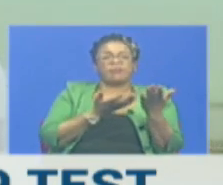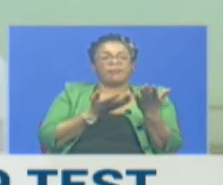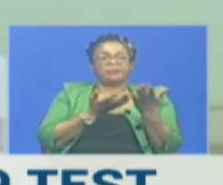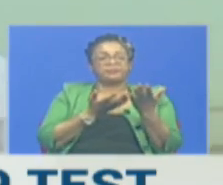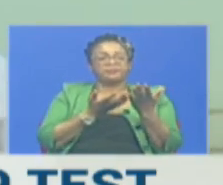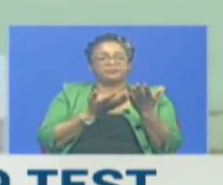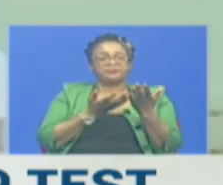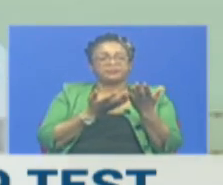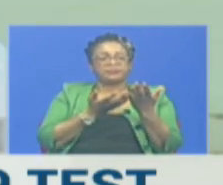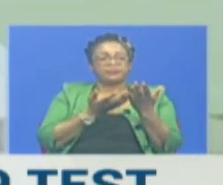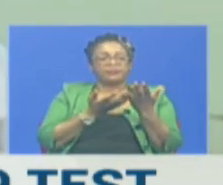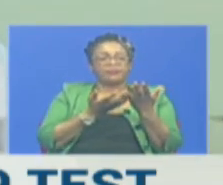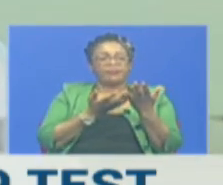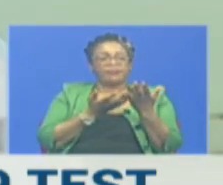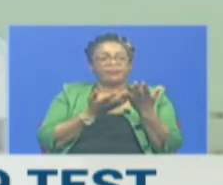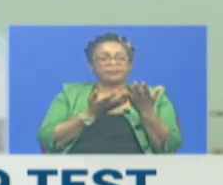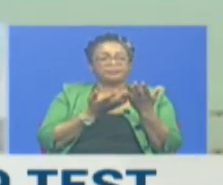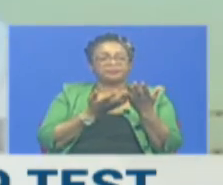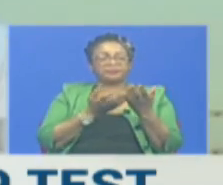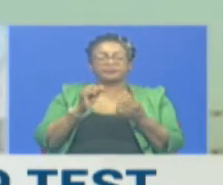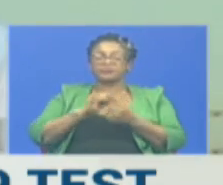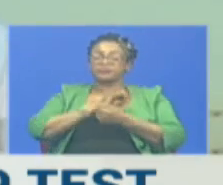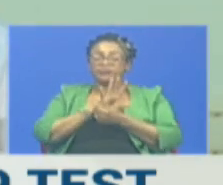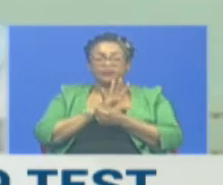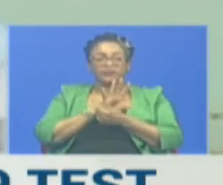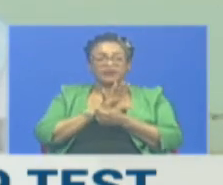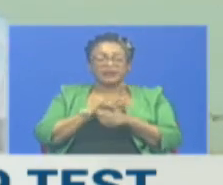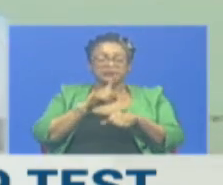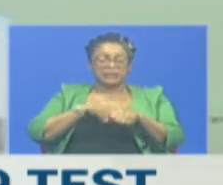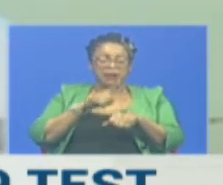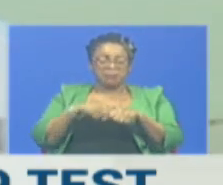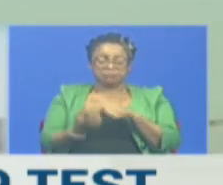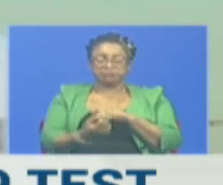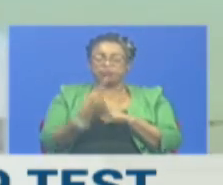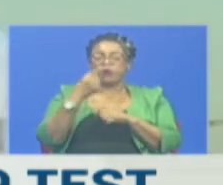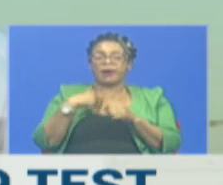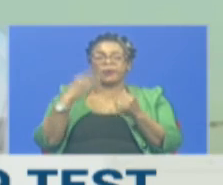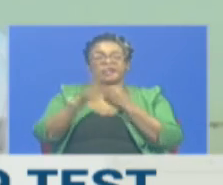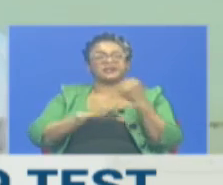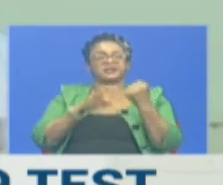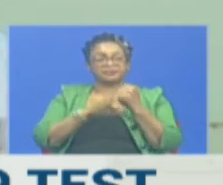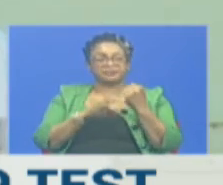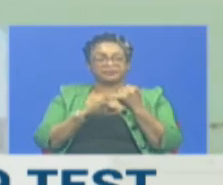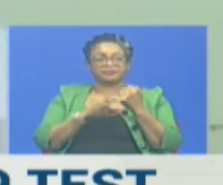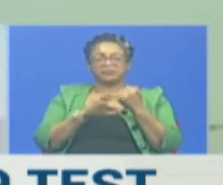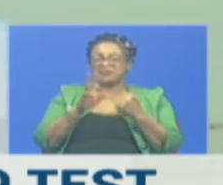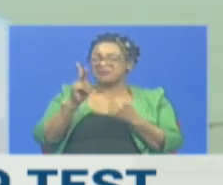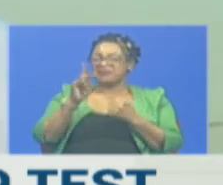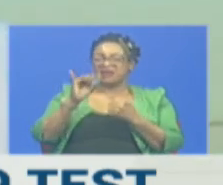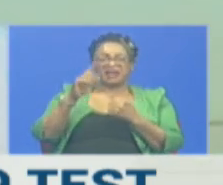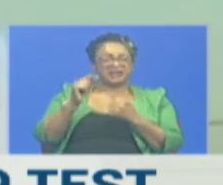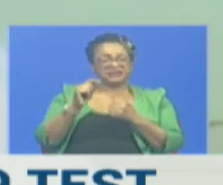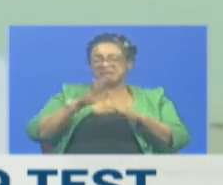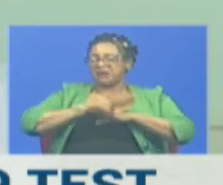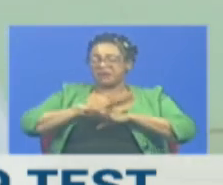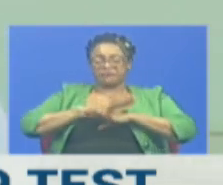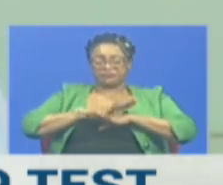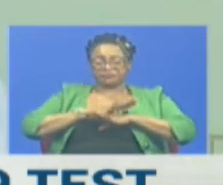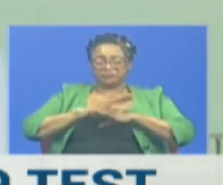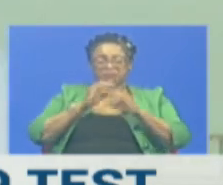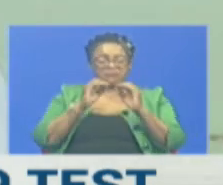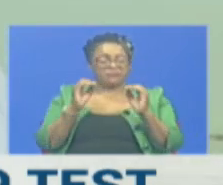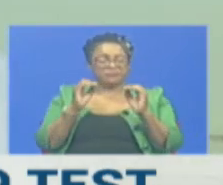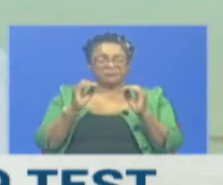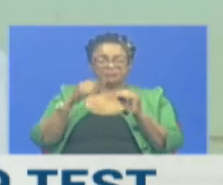coronavirus started when it struck to our country. Those kits were not enough because the patients